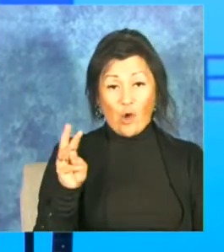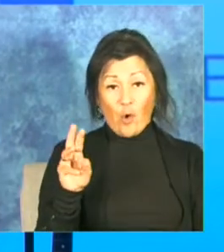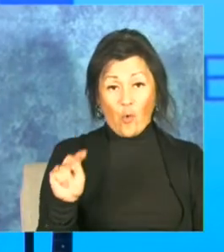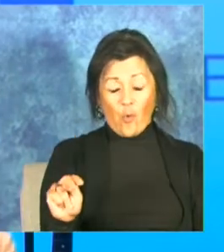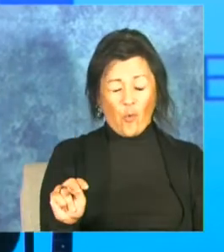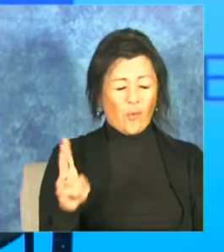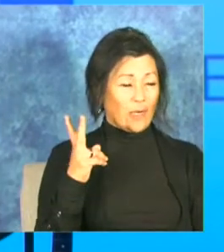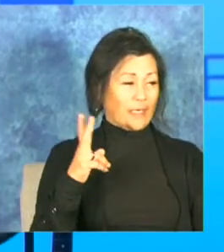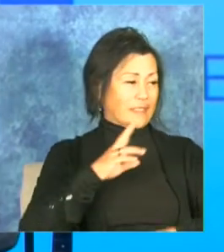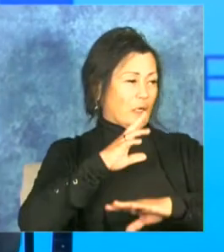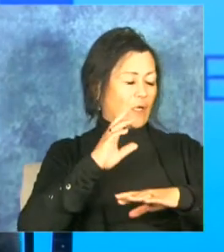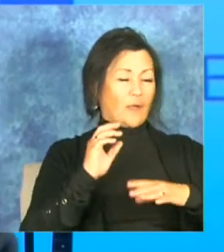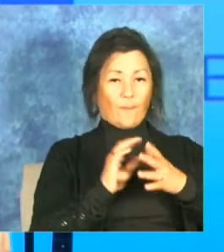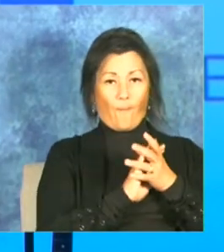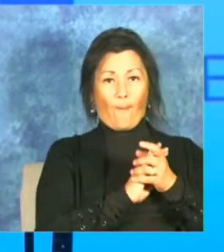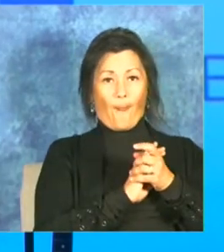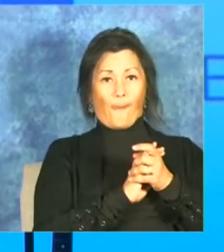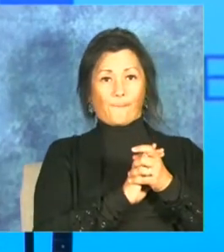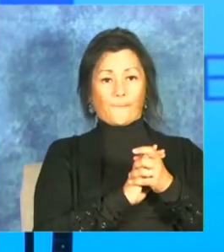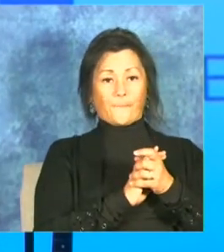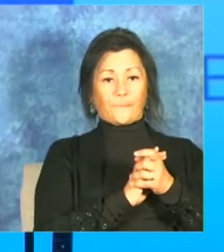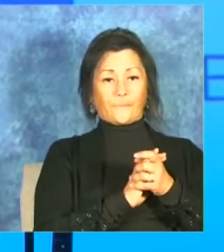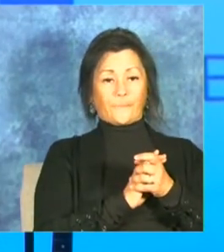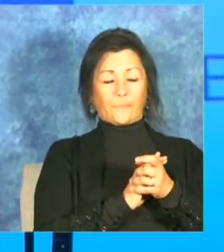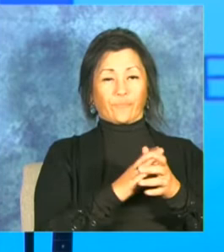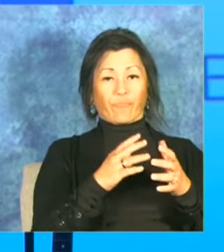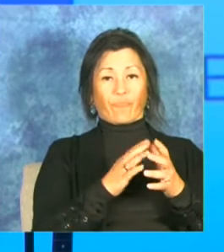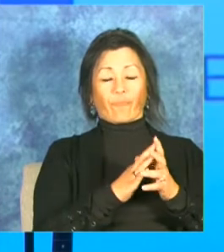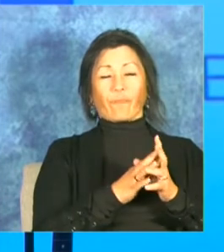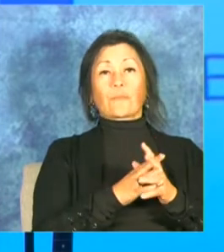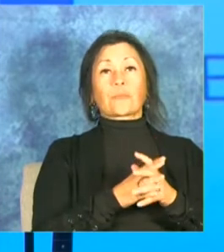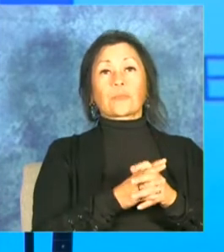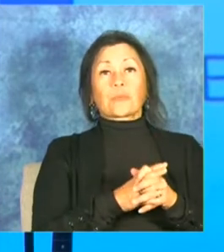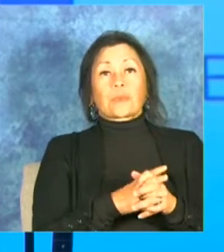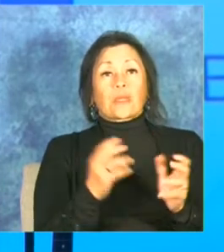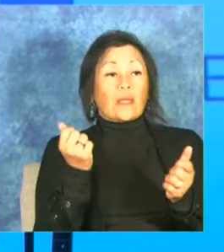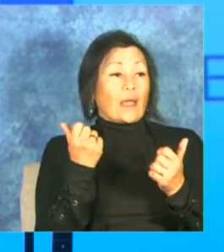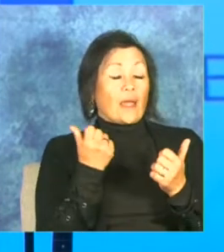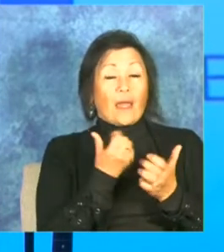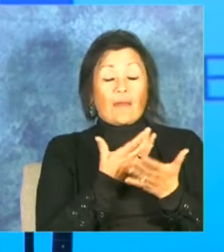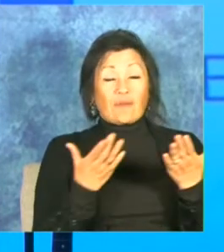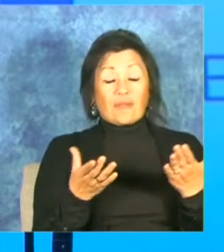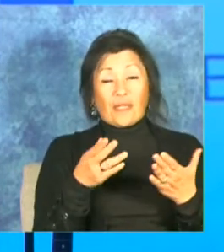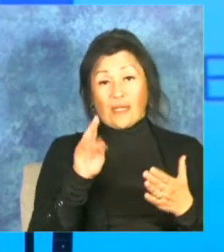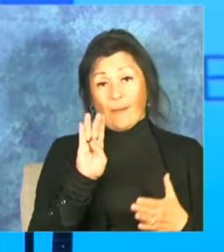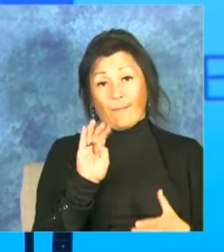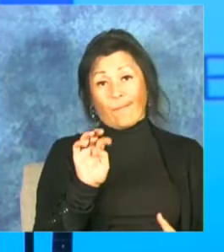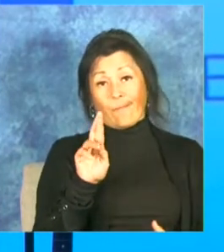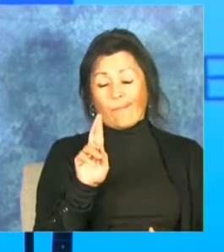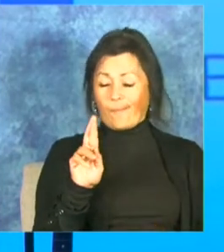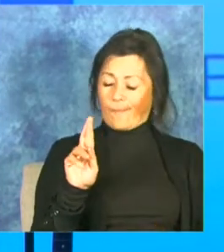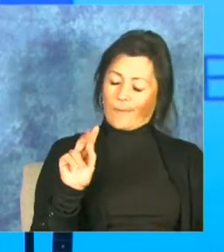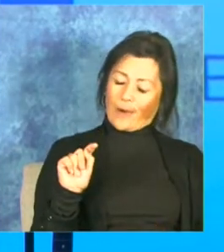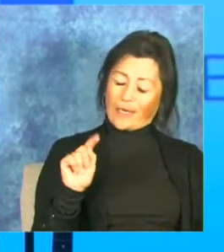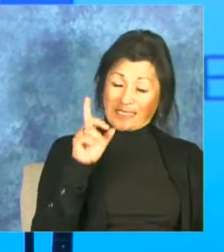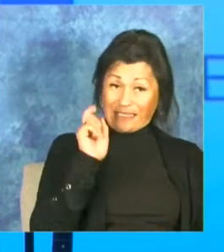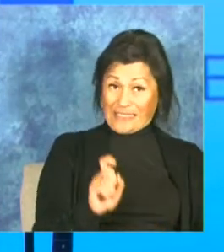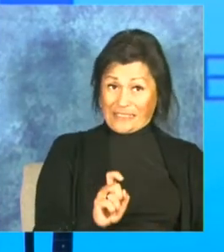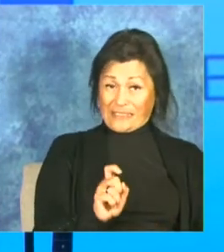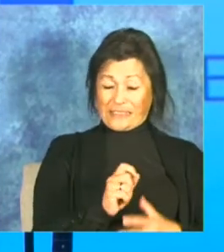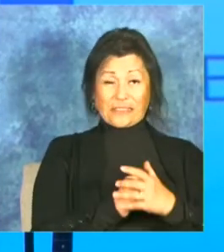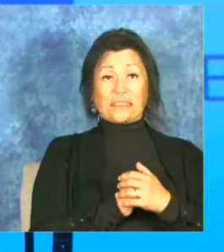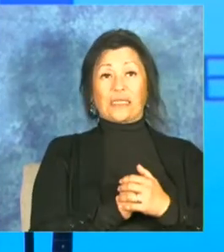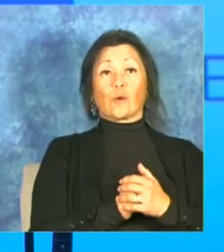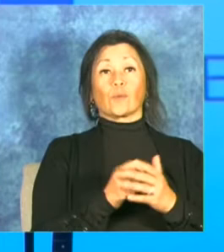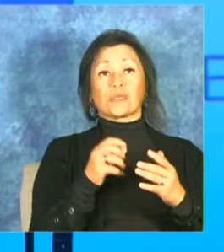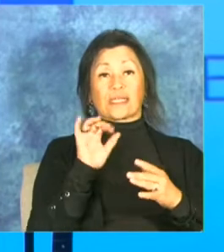his table of business and his garment of warmth, everything he needed and had